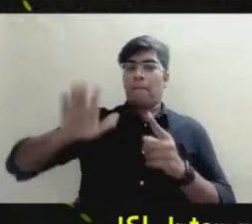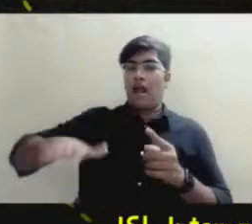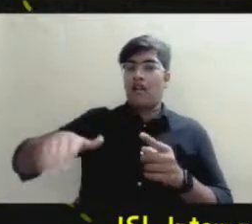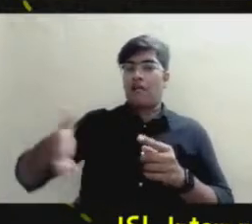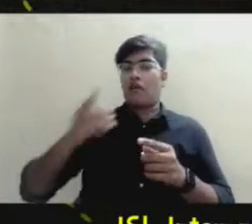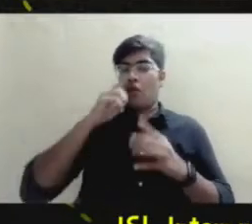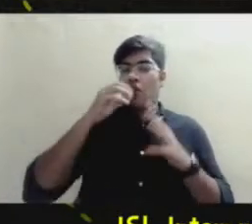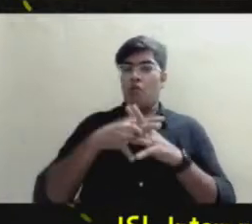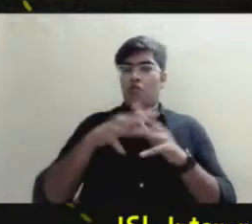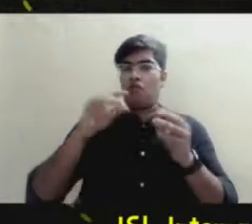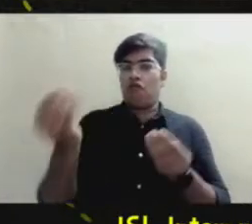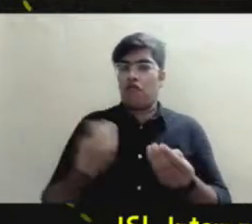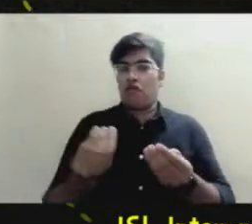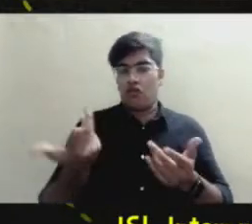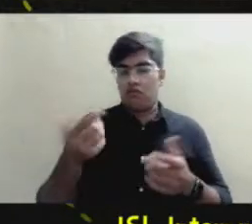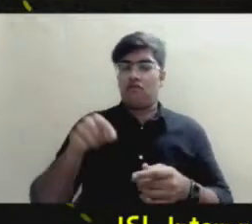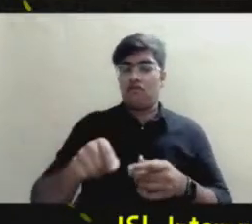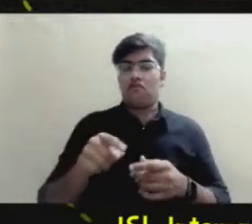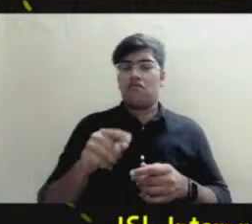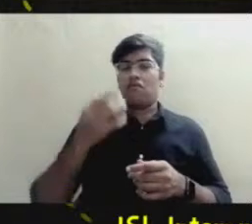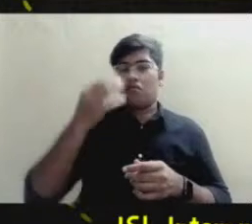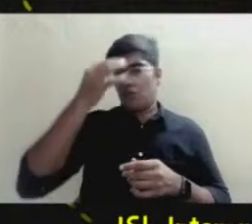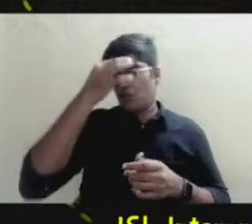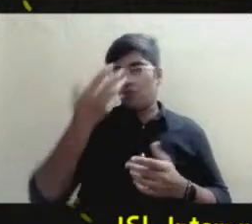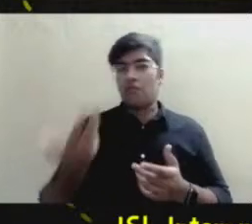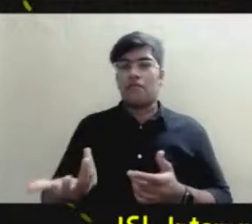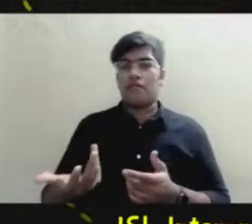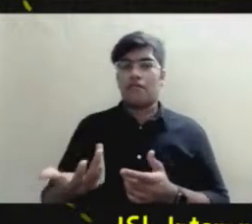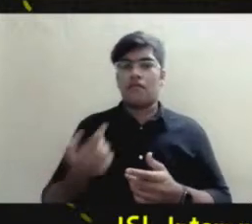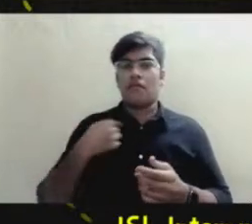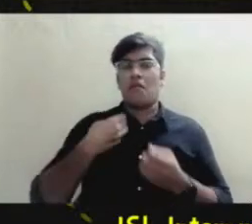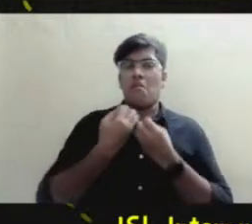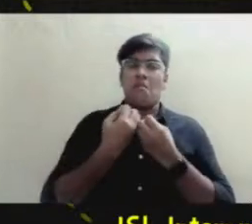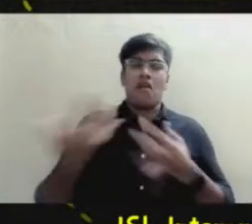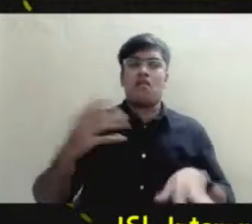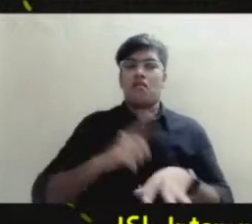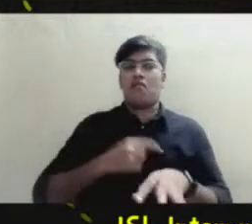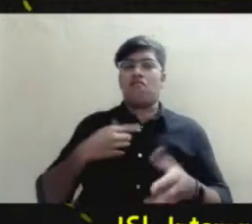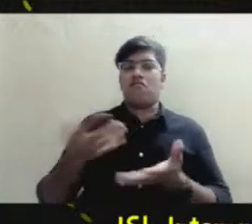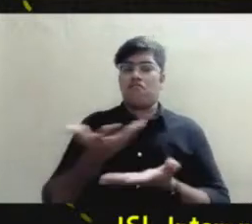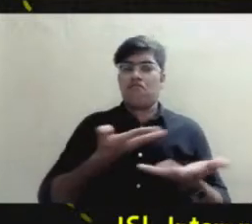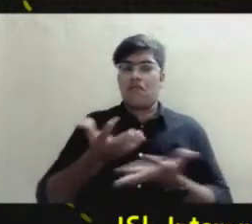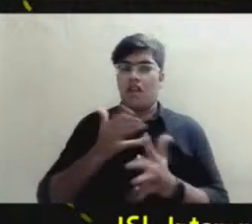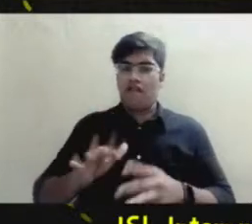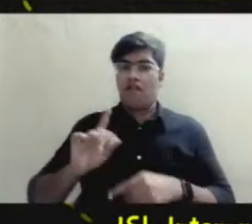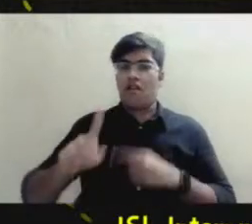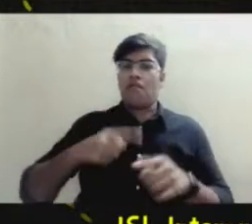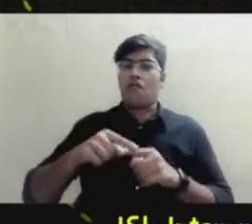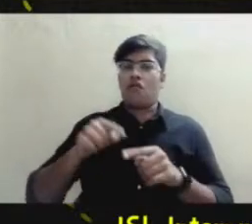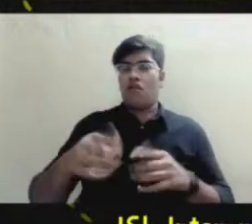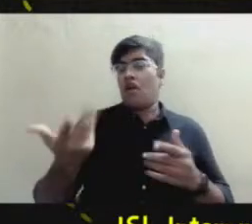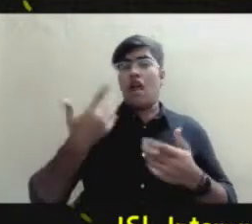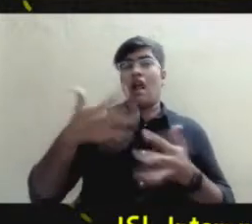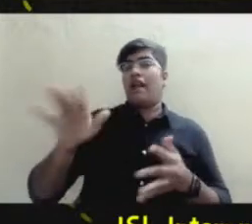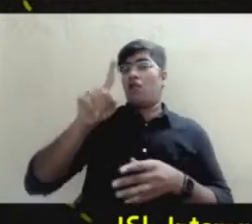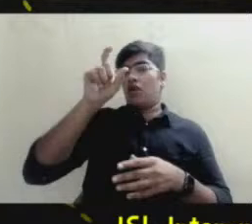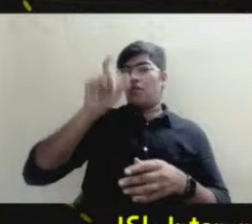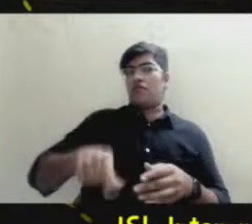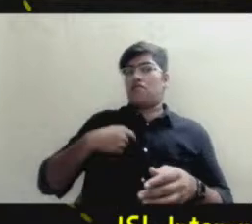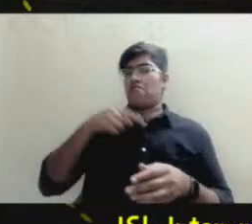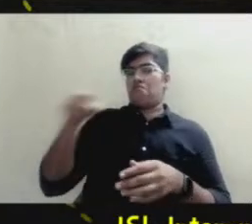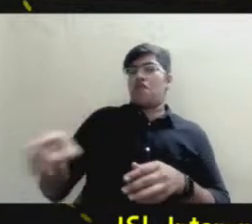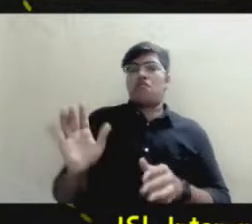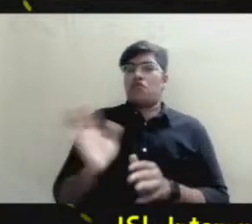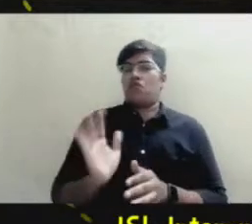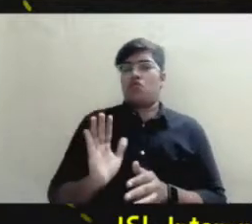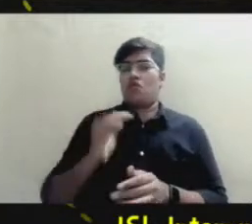and we know we've been talking about this for decades now, I think that in itself says a lot. So I don't think we can blame any one ideology. And